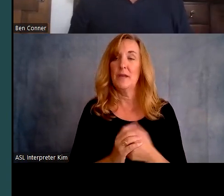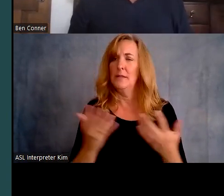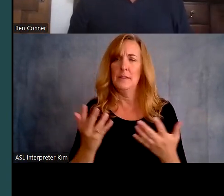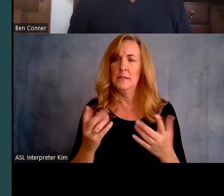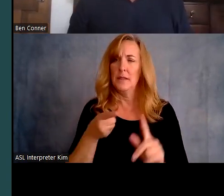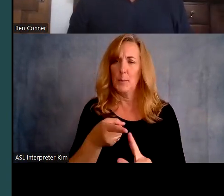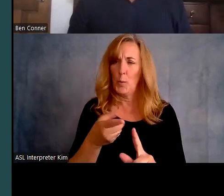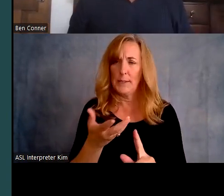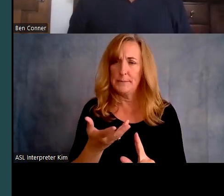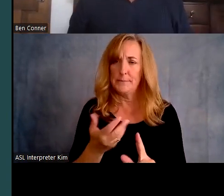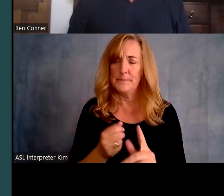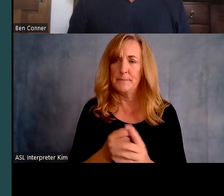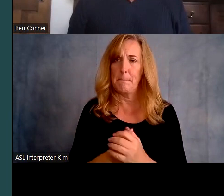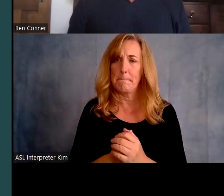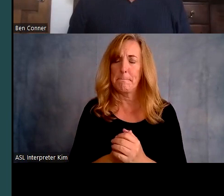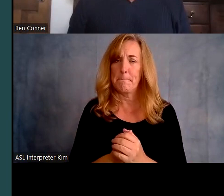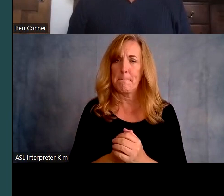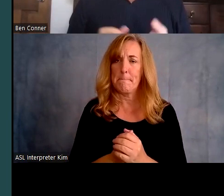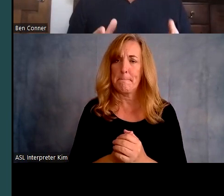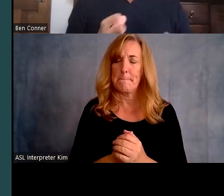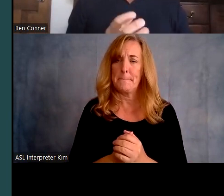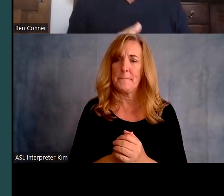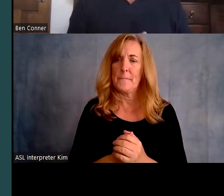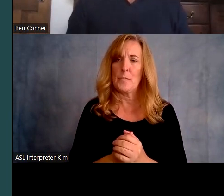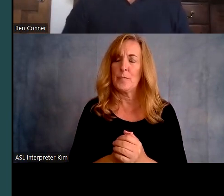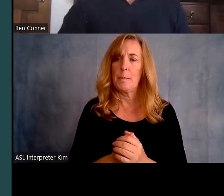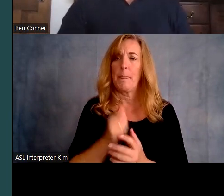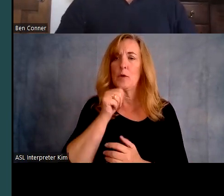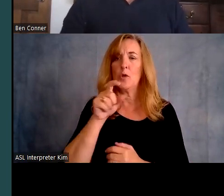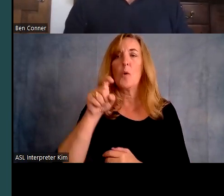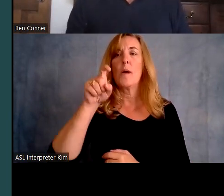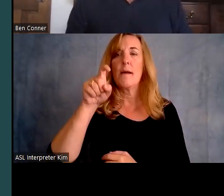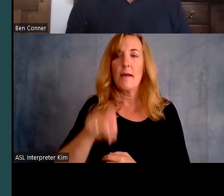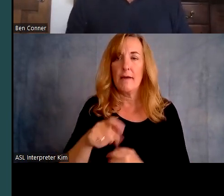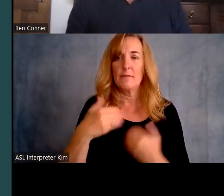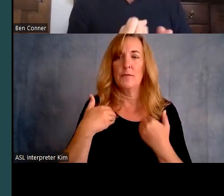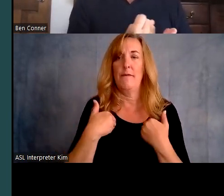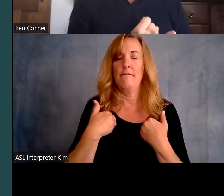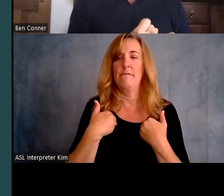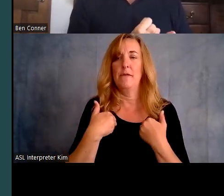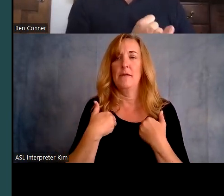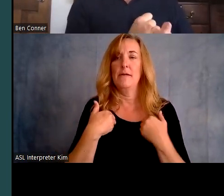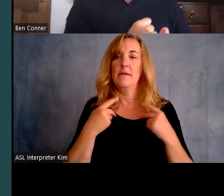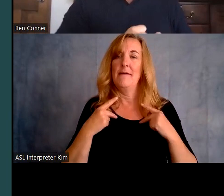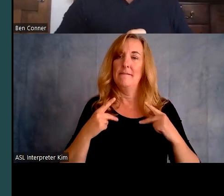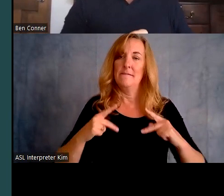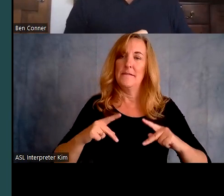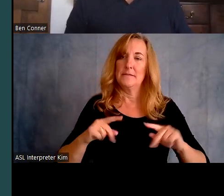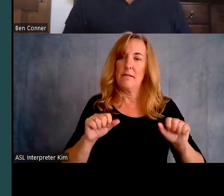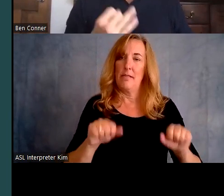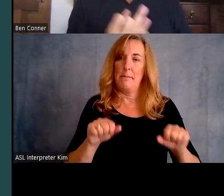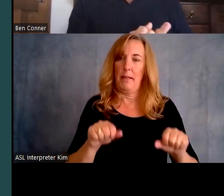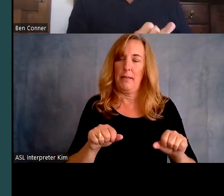this, that you don't have to have particular physical